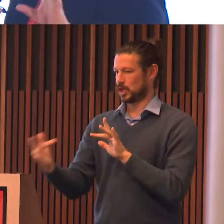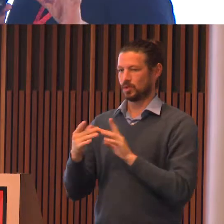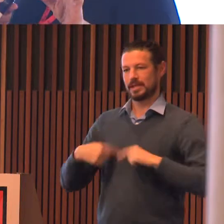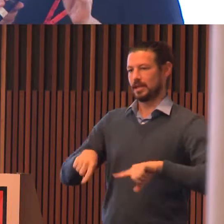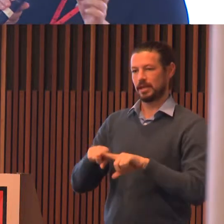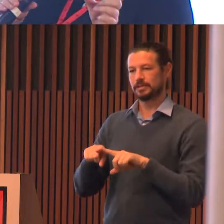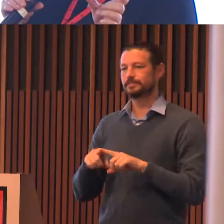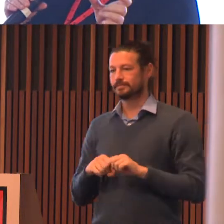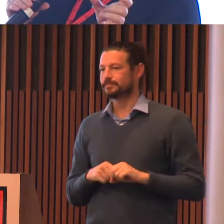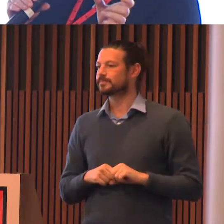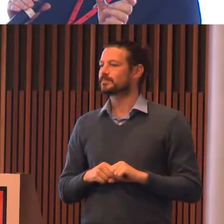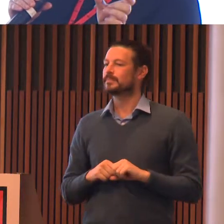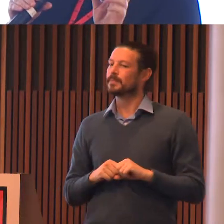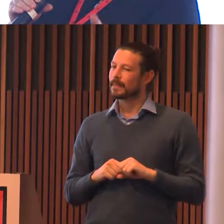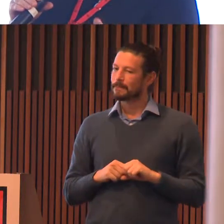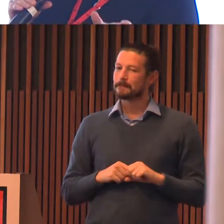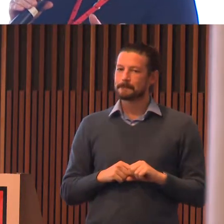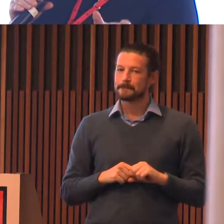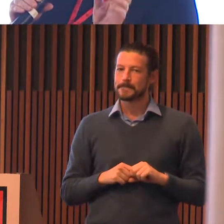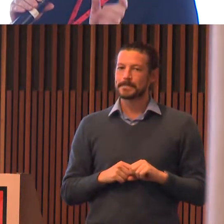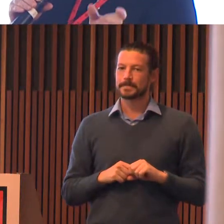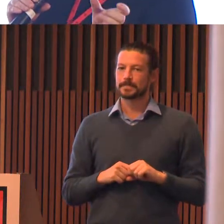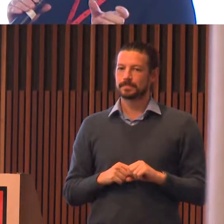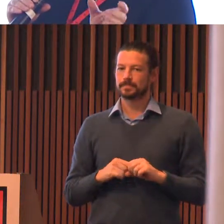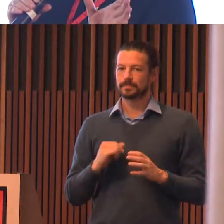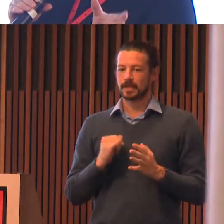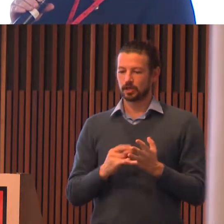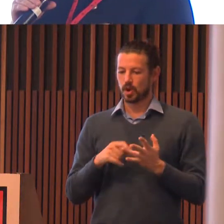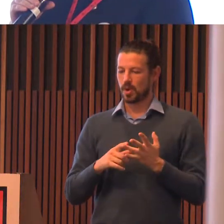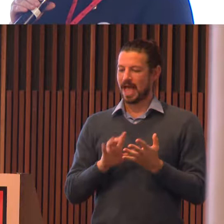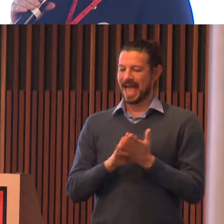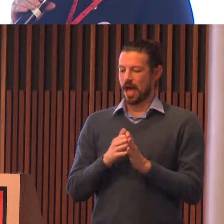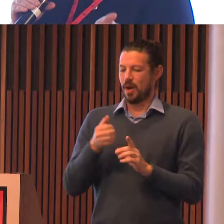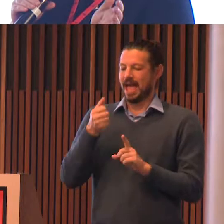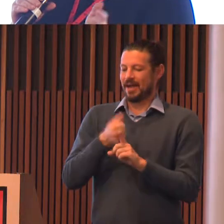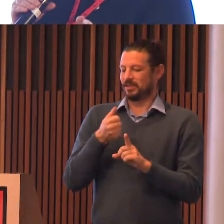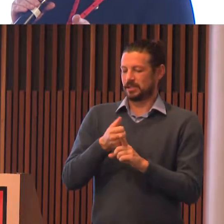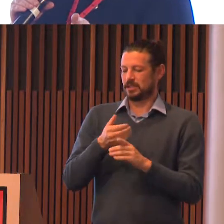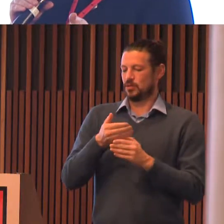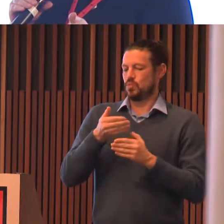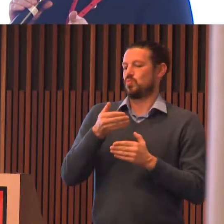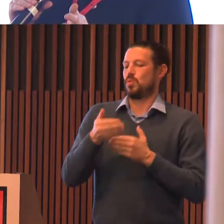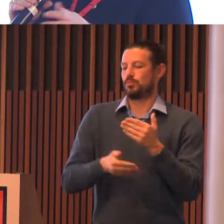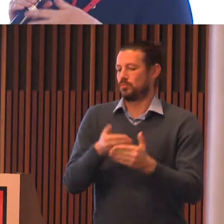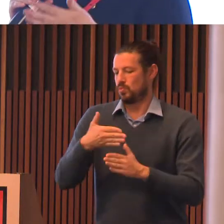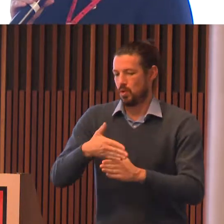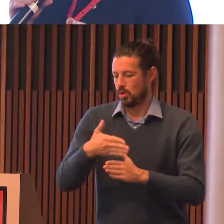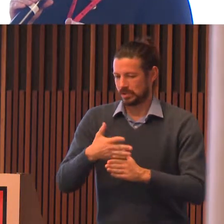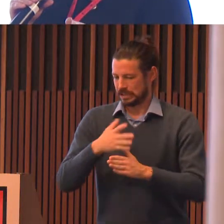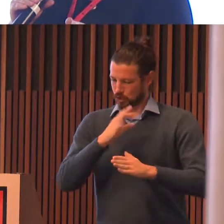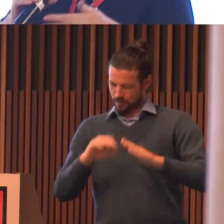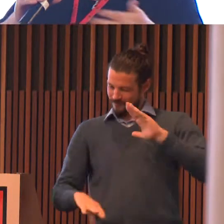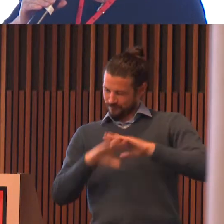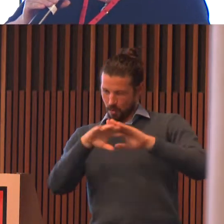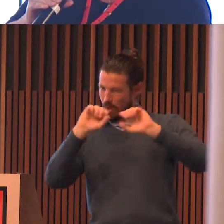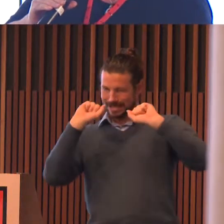So that delicate relationship about advocacy and how it works isn't well understood. It's not well understood about the resources that